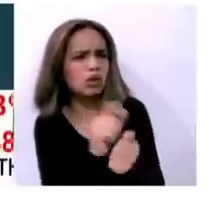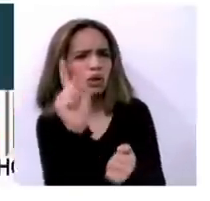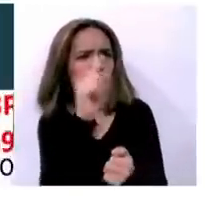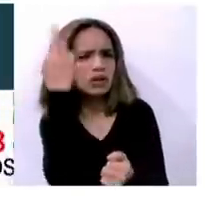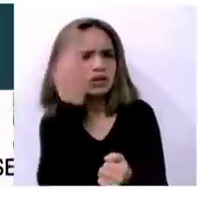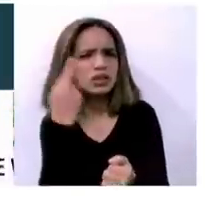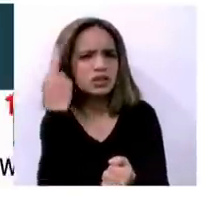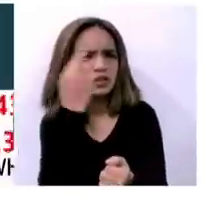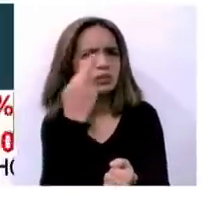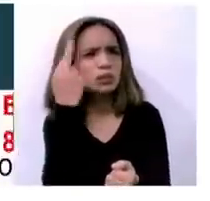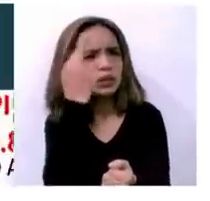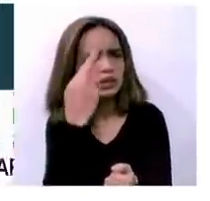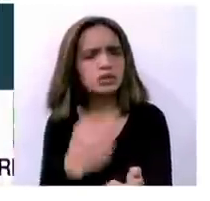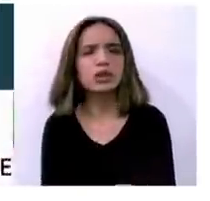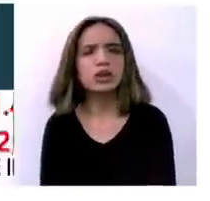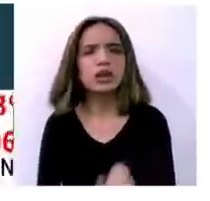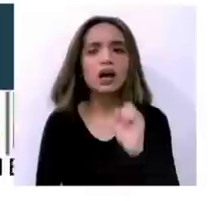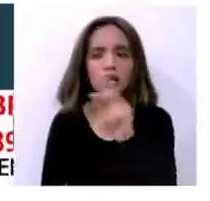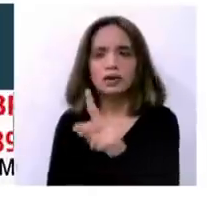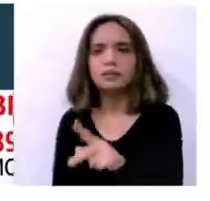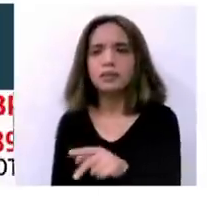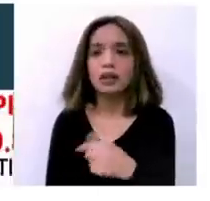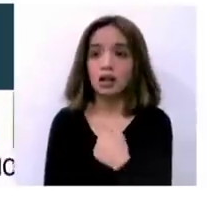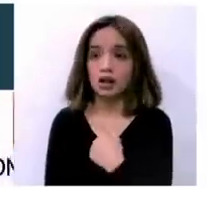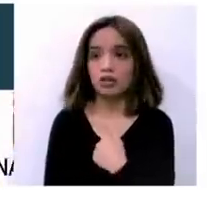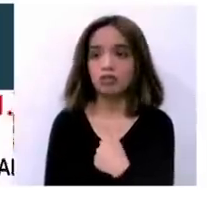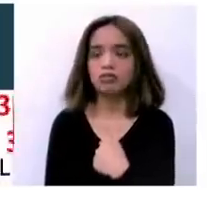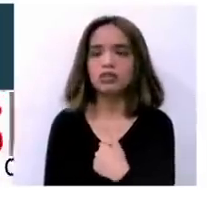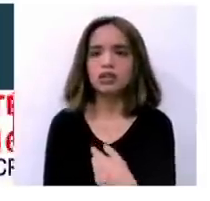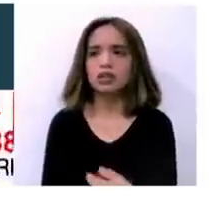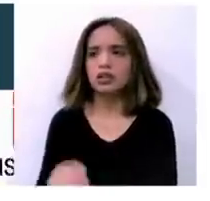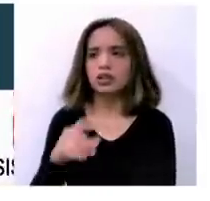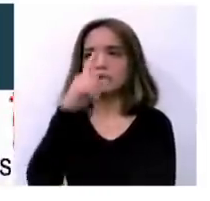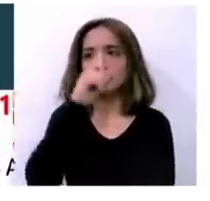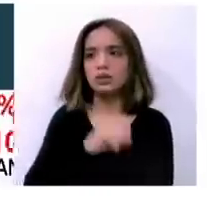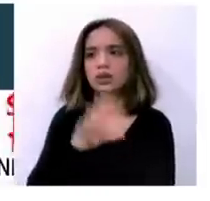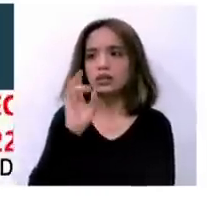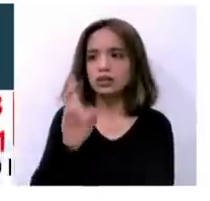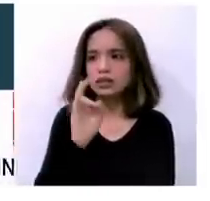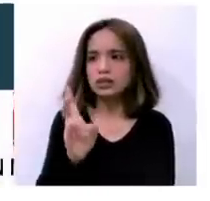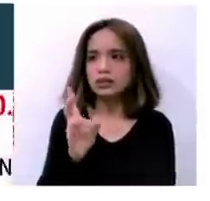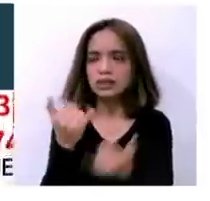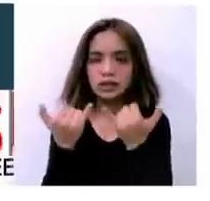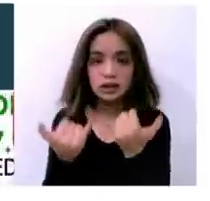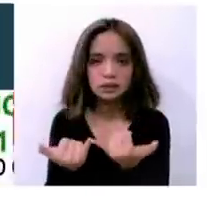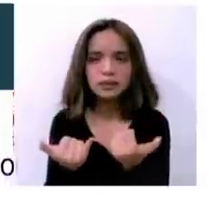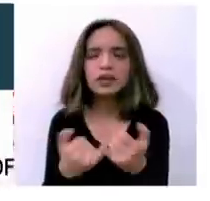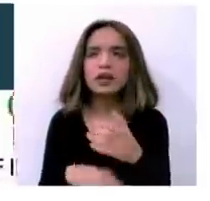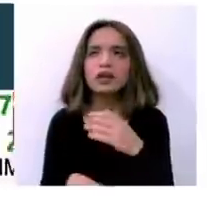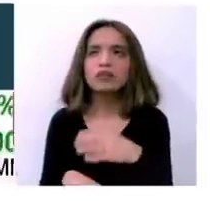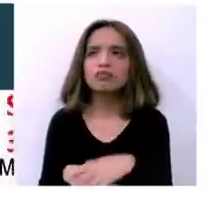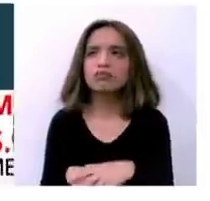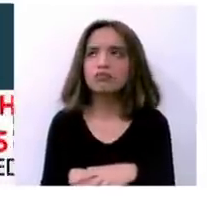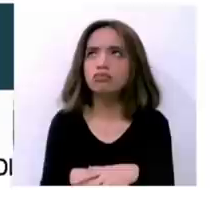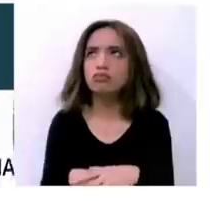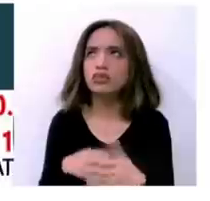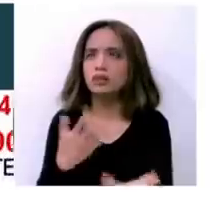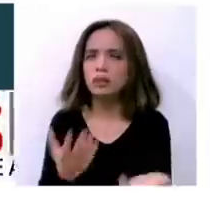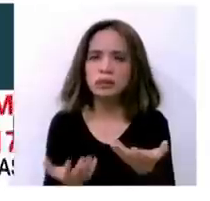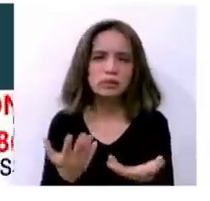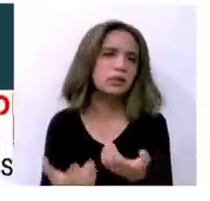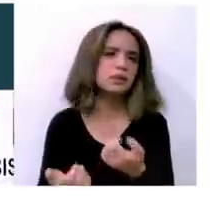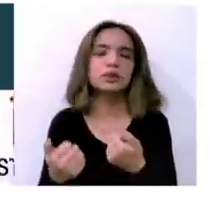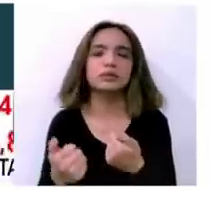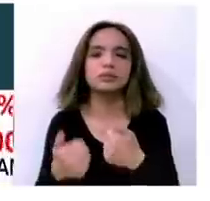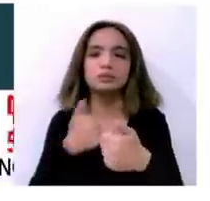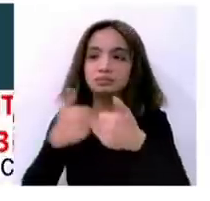it? Carmina, I'm in my 70s. So I'm in my early 70s. And, running a